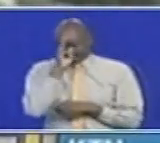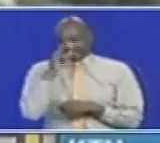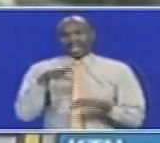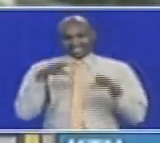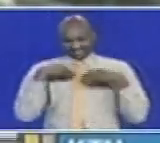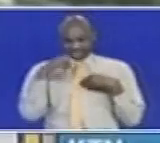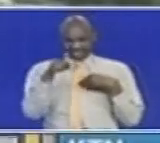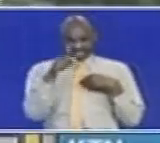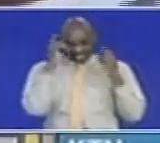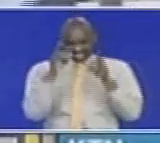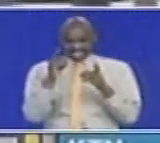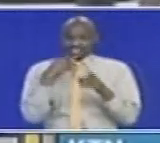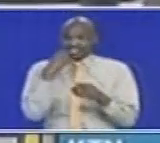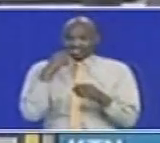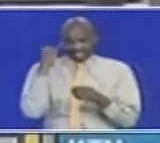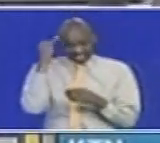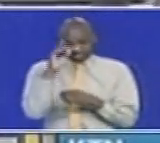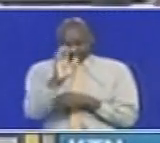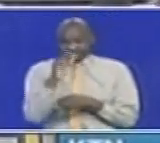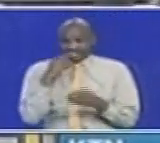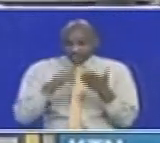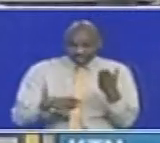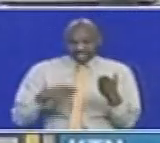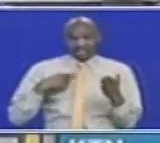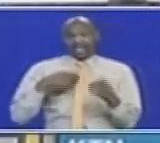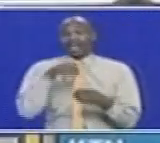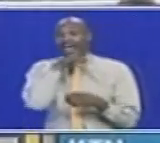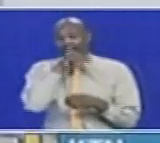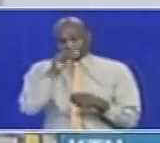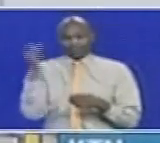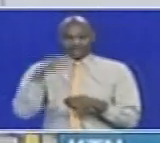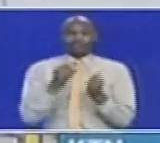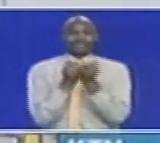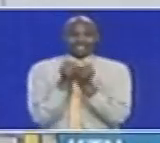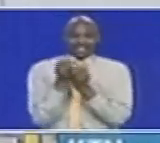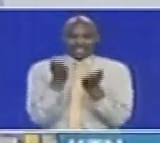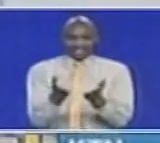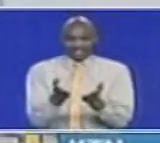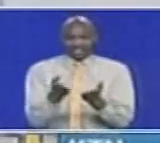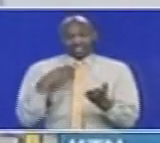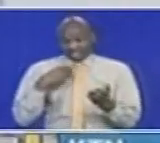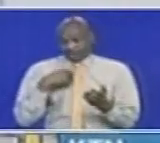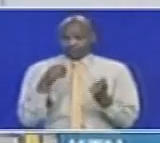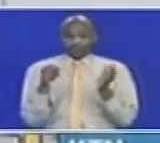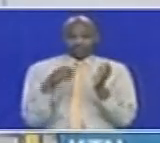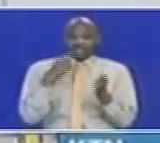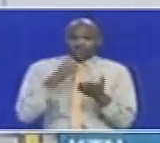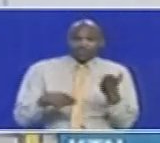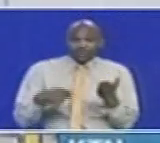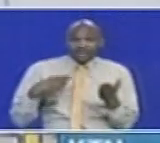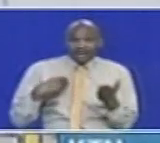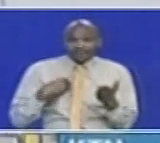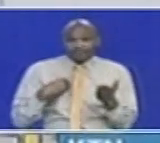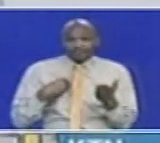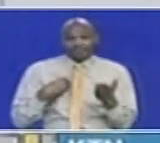at least on the Saturday rally to welcome CORD leader Raila Odinga back to the country. There is no cause for alarm of such kind of saying either